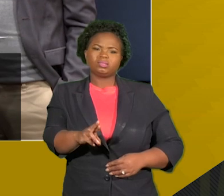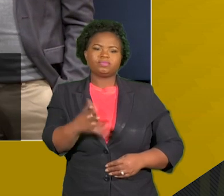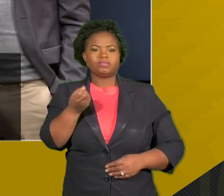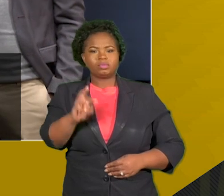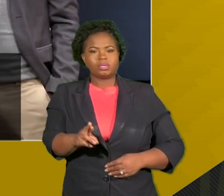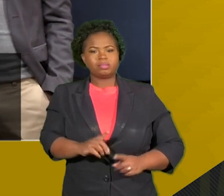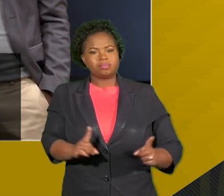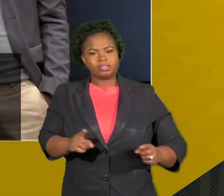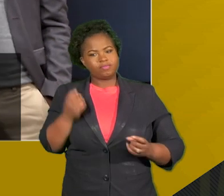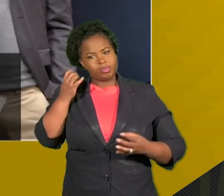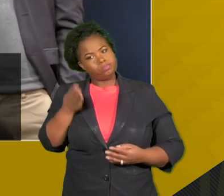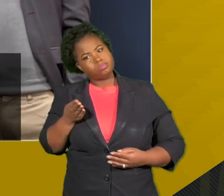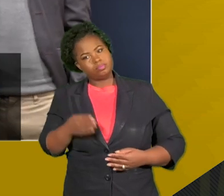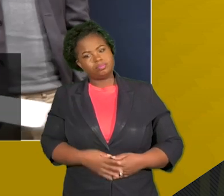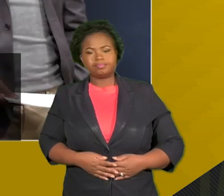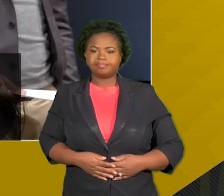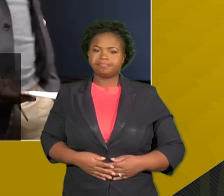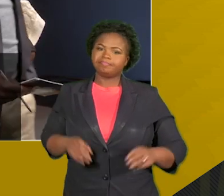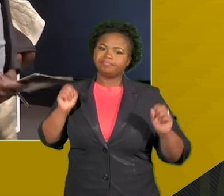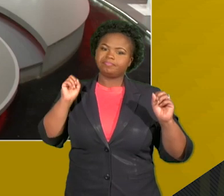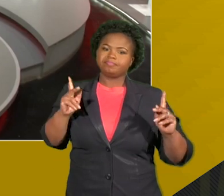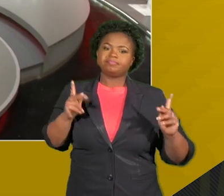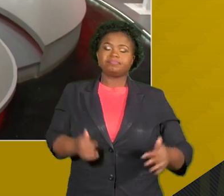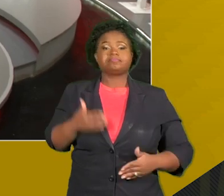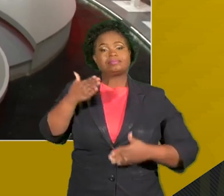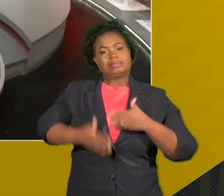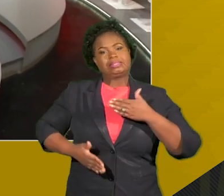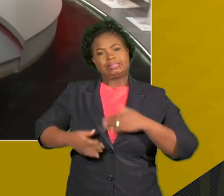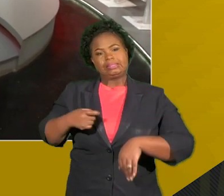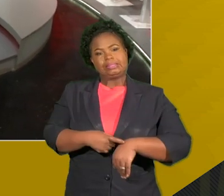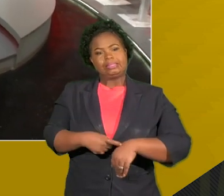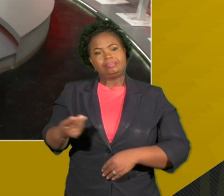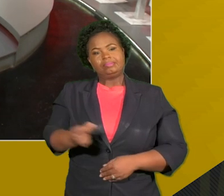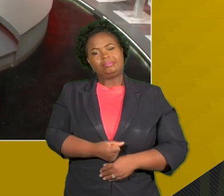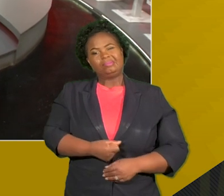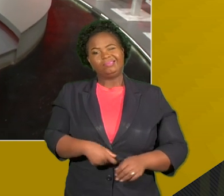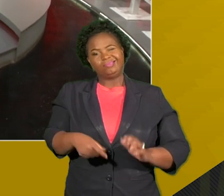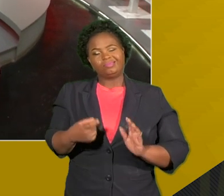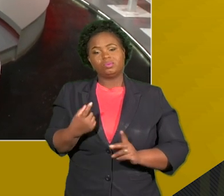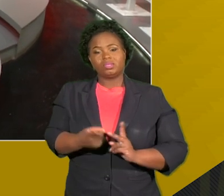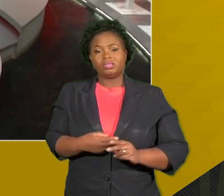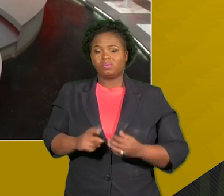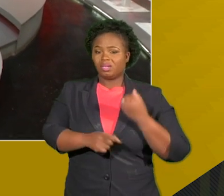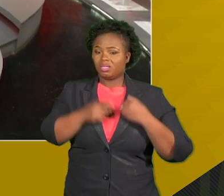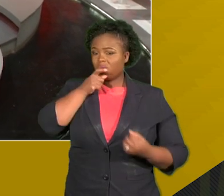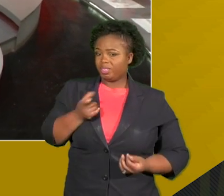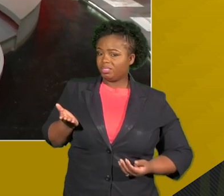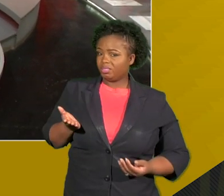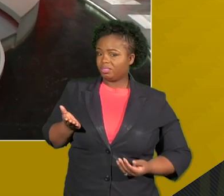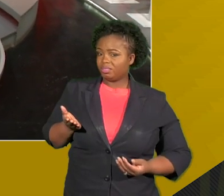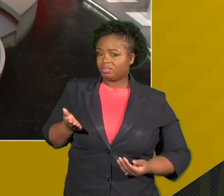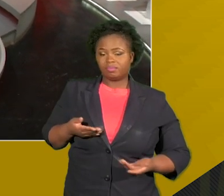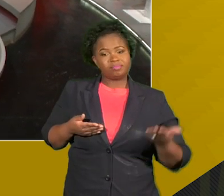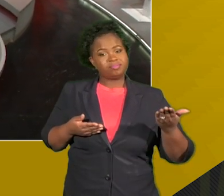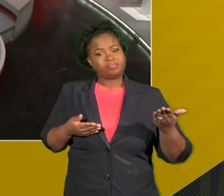50 rand but sizonikeza. Yes. Yes sir. Cool stuff. Ngicela isikhathi guys, kumele silivale uhlelo. I think isikhathi sasivumele. Just one comment before we go, Nicolette. Yeah, maybe